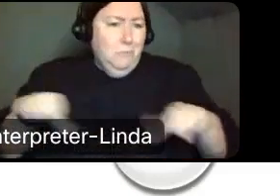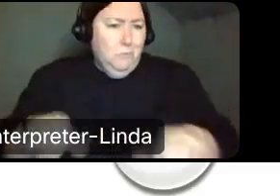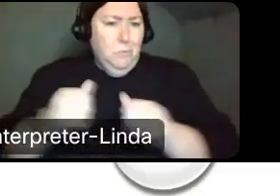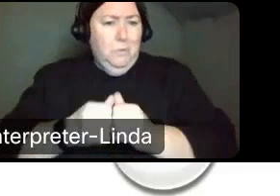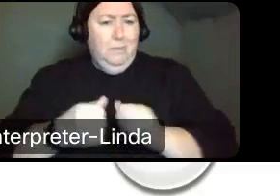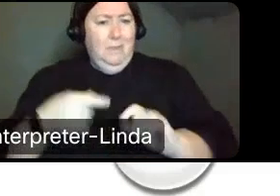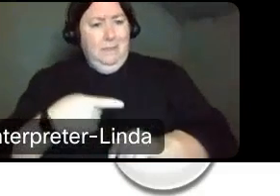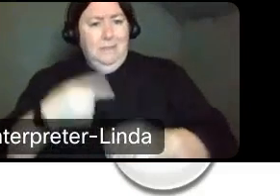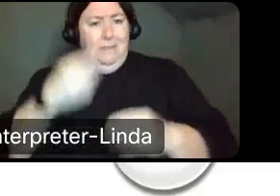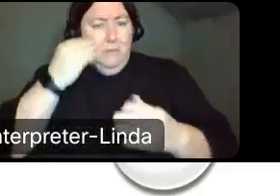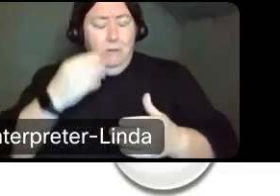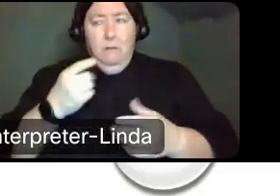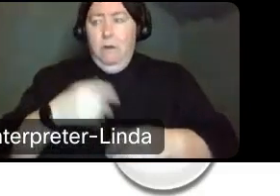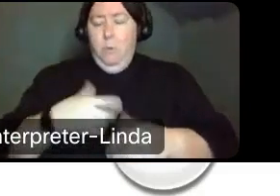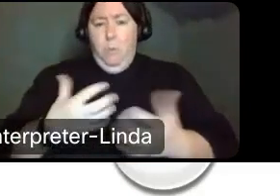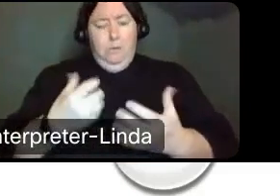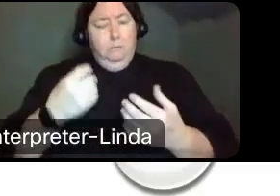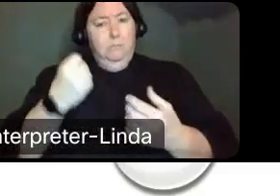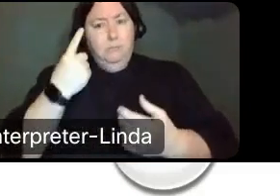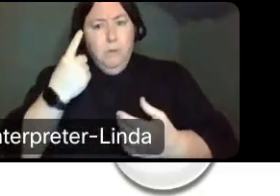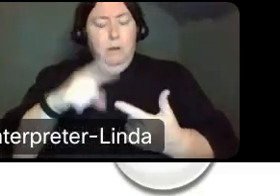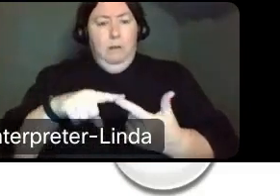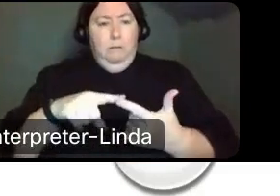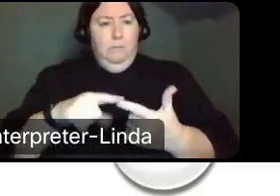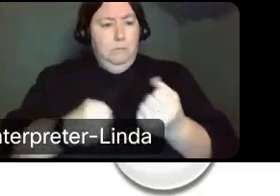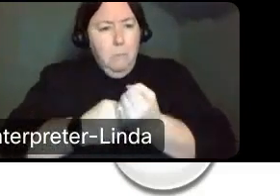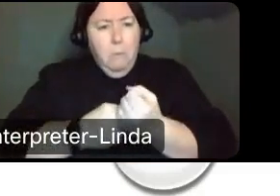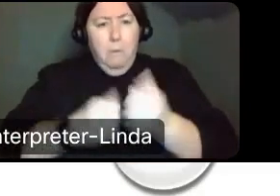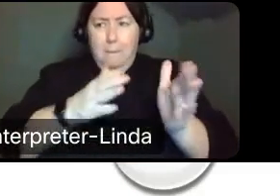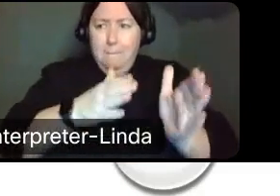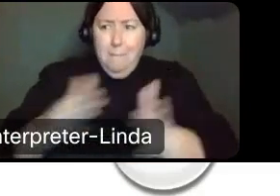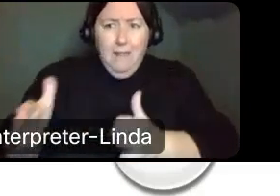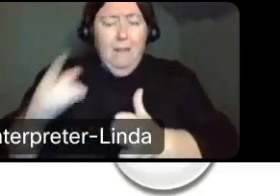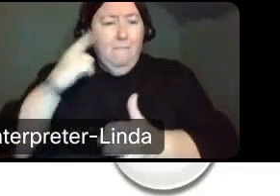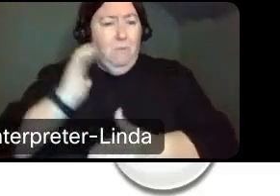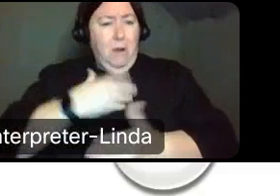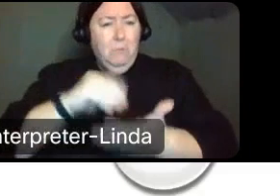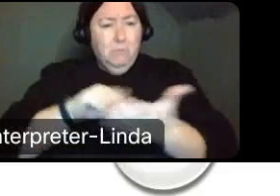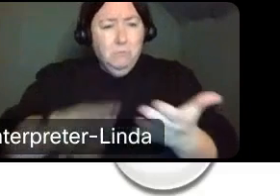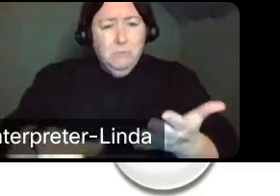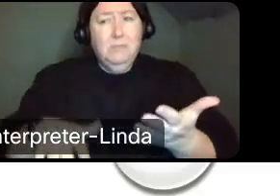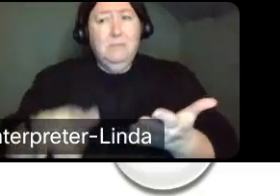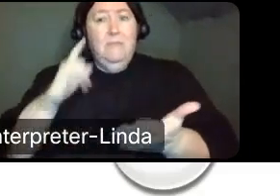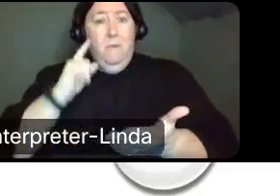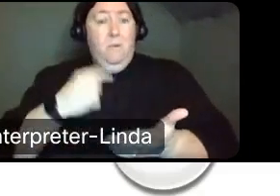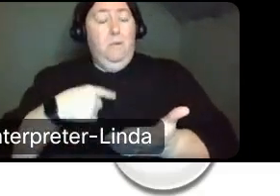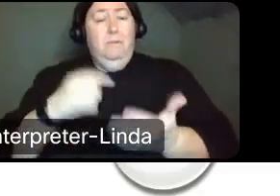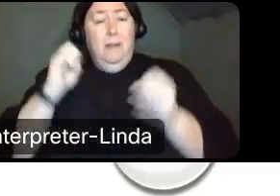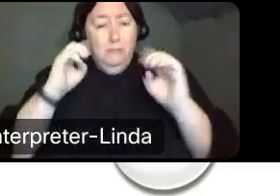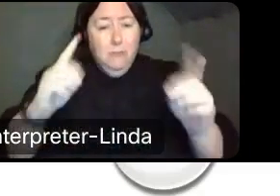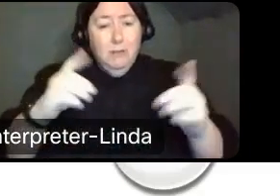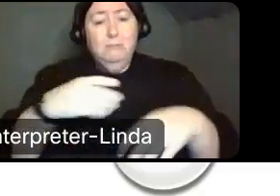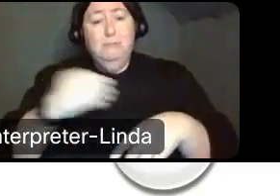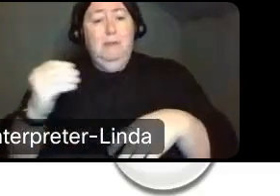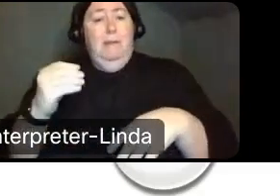better understand, plan, support our students, educators, and related specialists. You know, as I mentioned, the overall goal is to